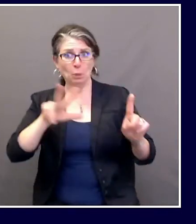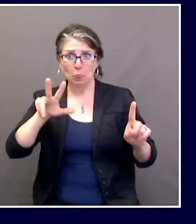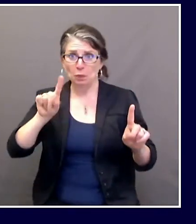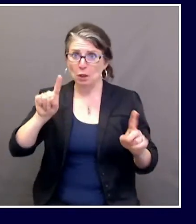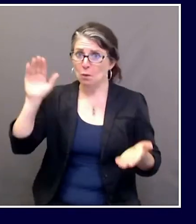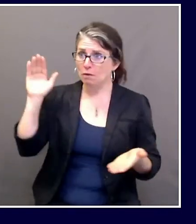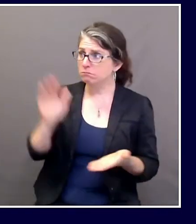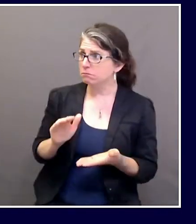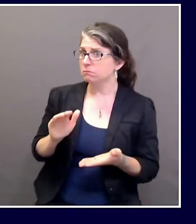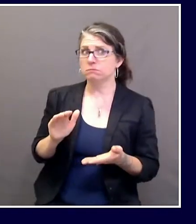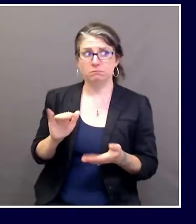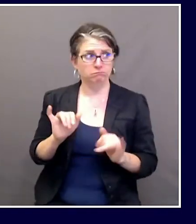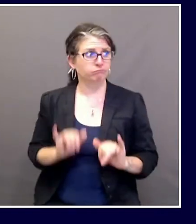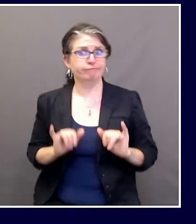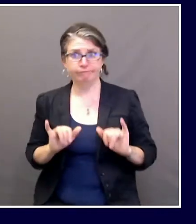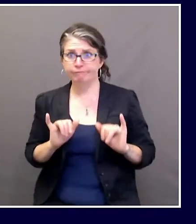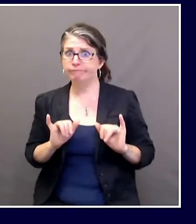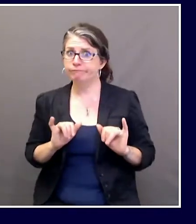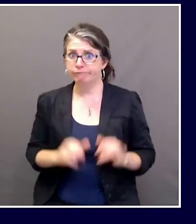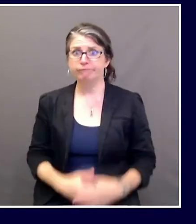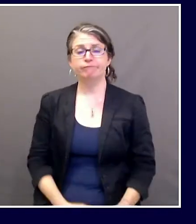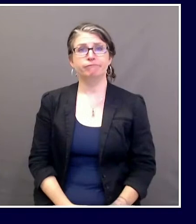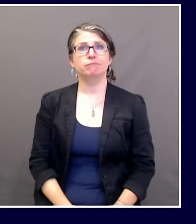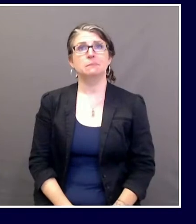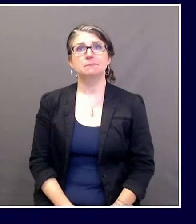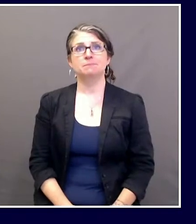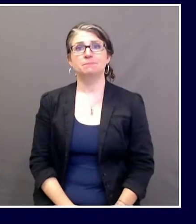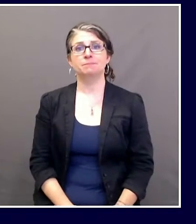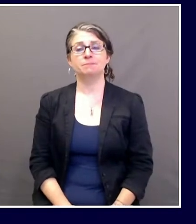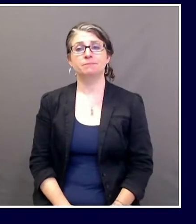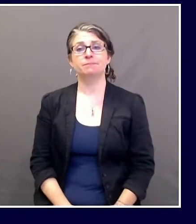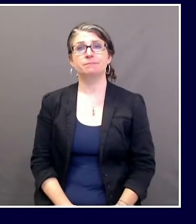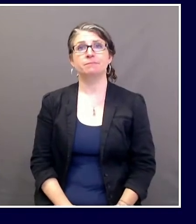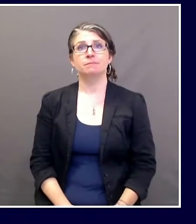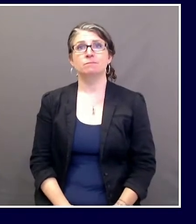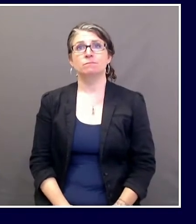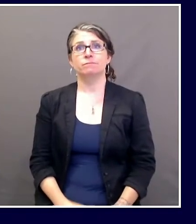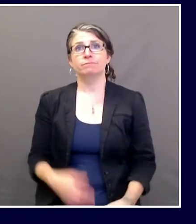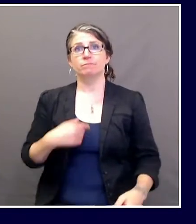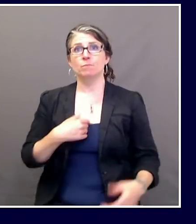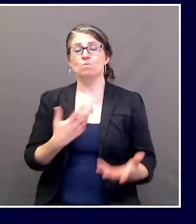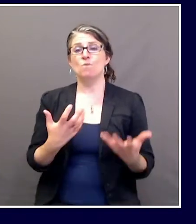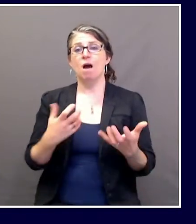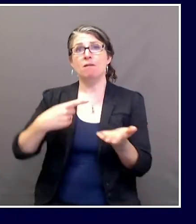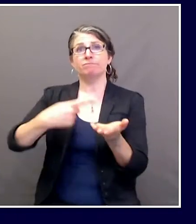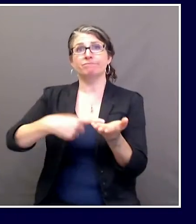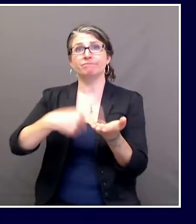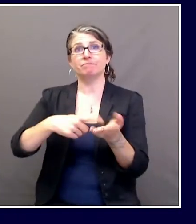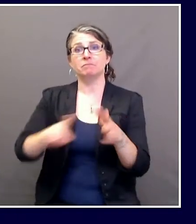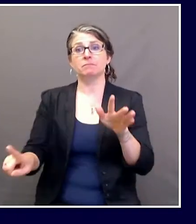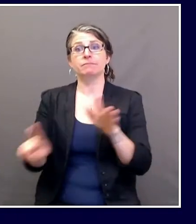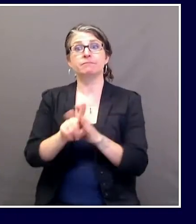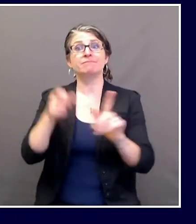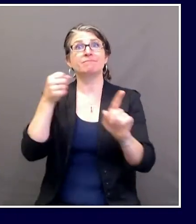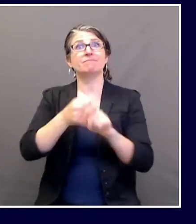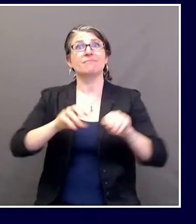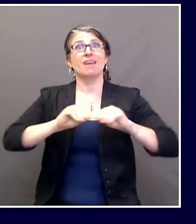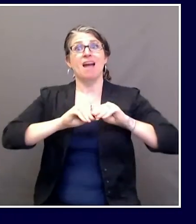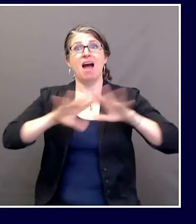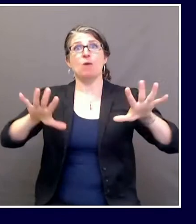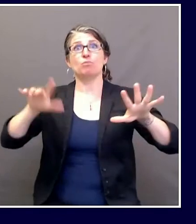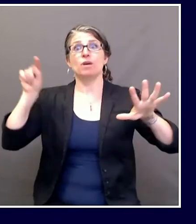I wanted to take a moment to touch upon an outbreak investigation that Maine CDC has opened. This is